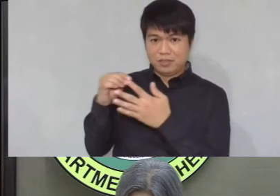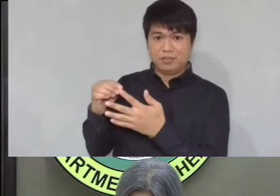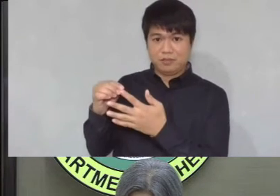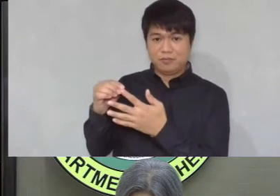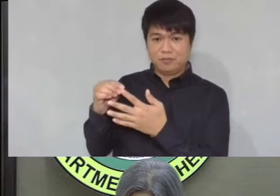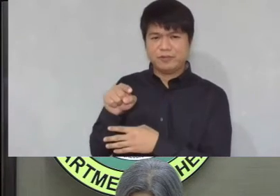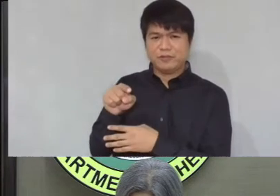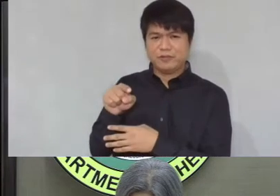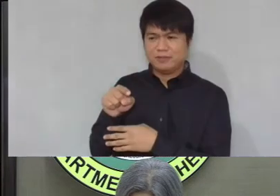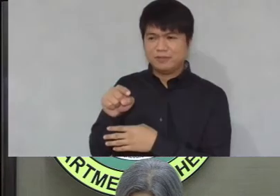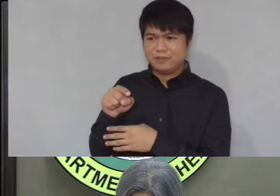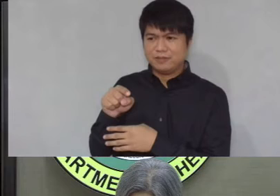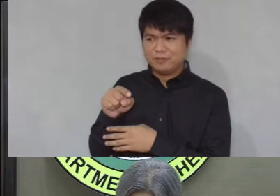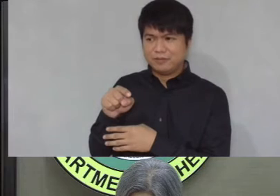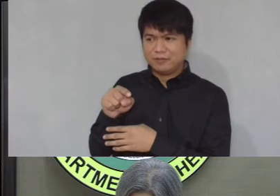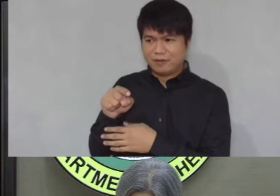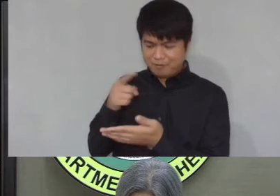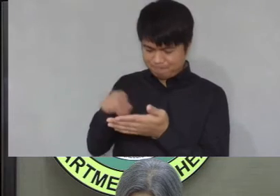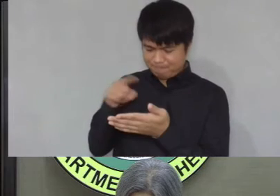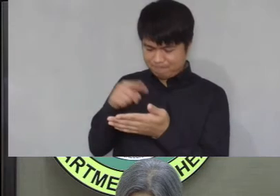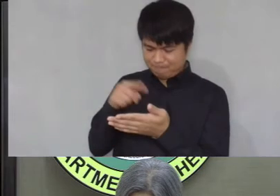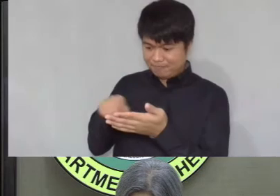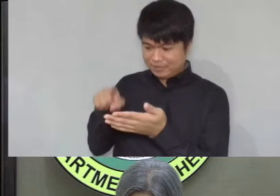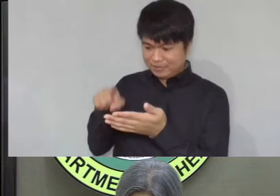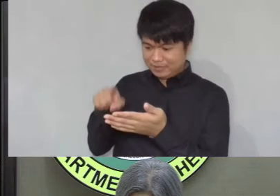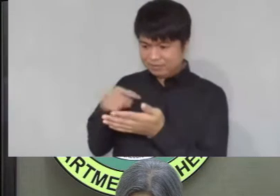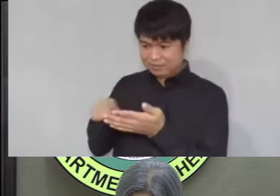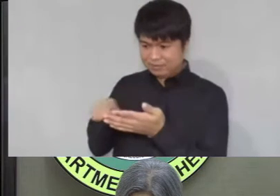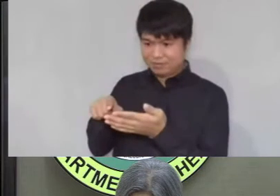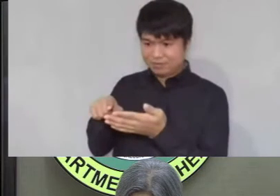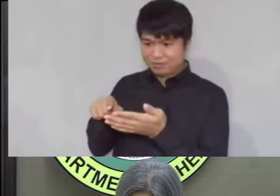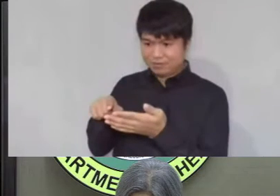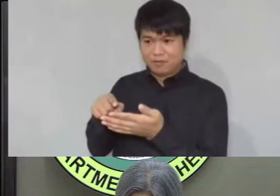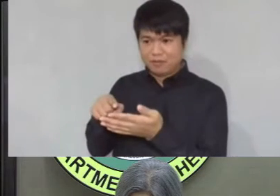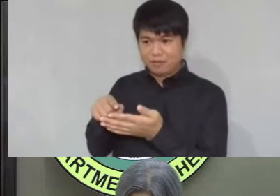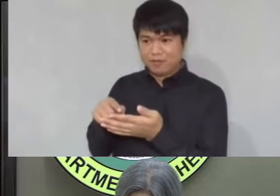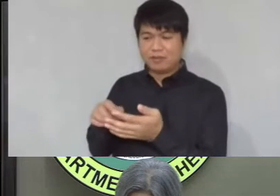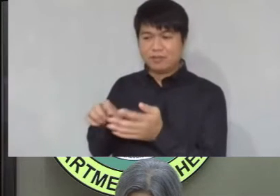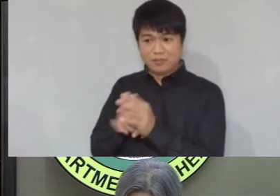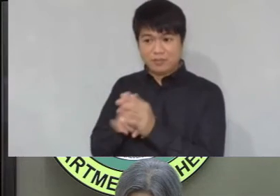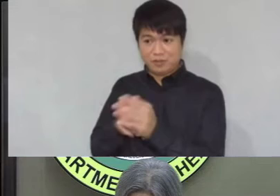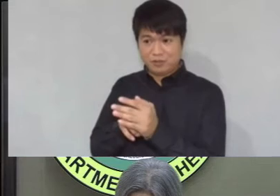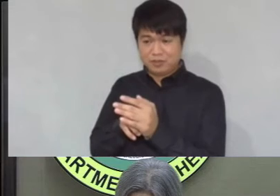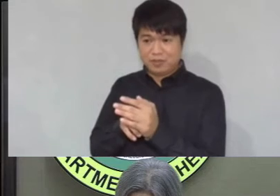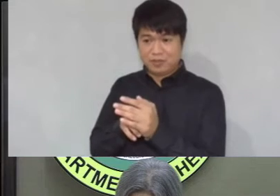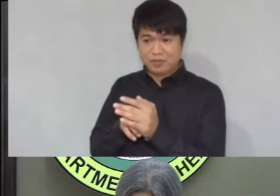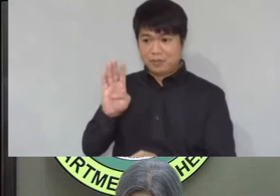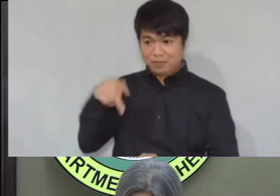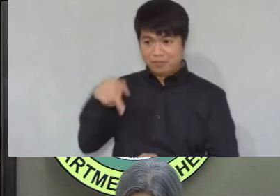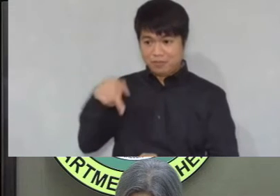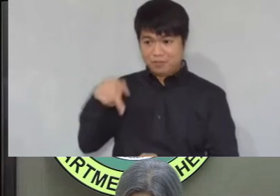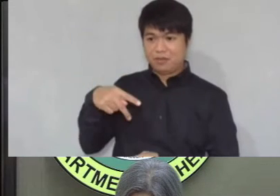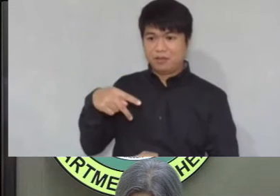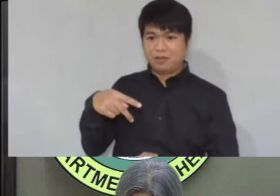training, especially for validating, not validating, but for taking blood pressure,